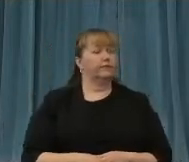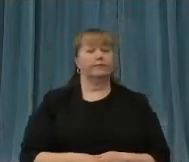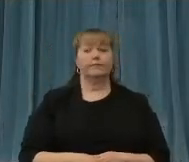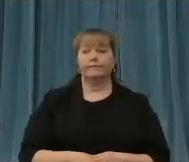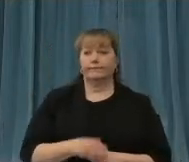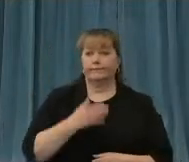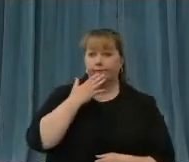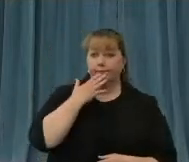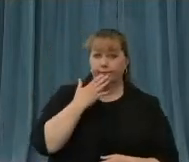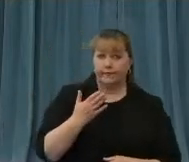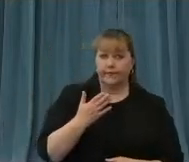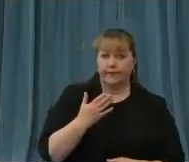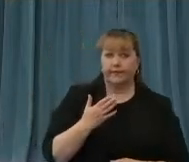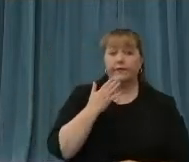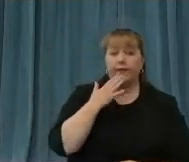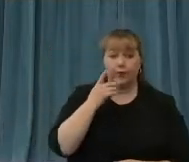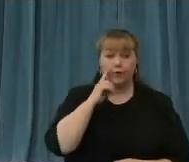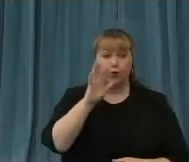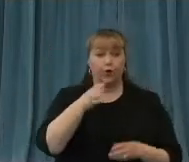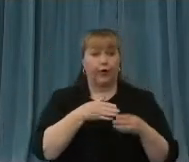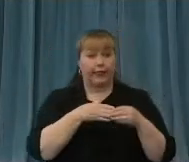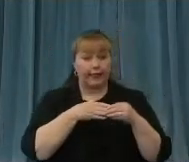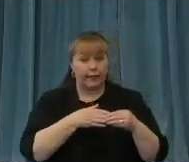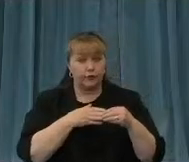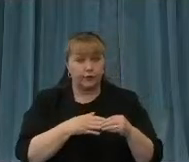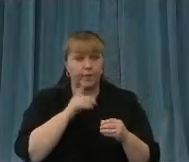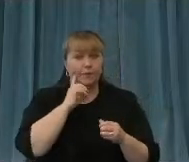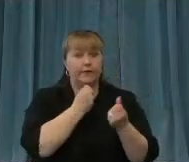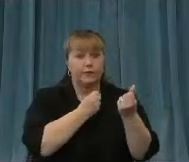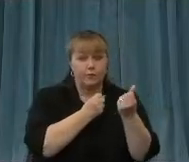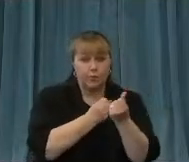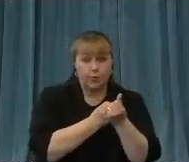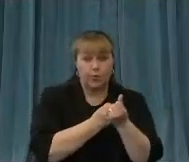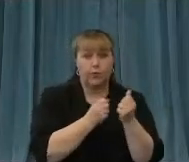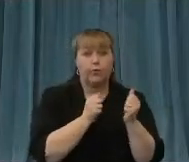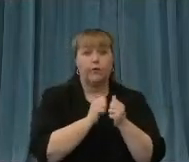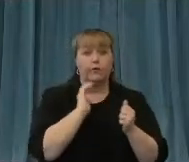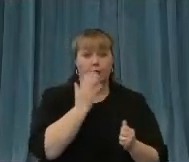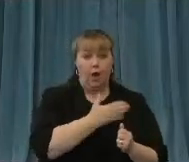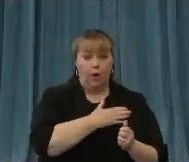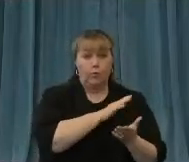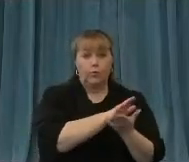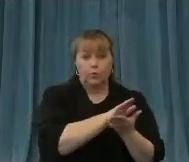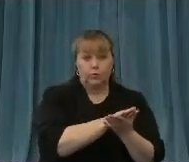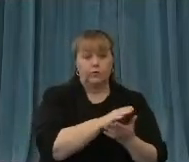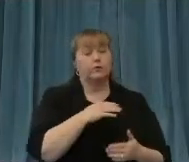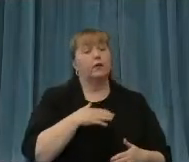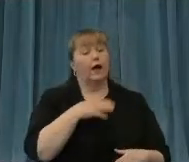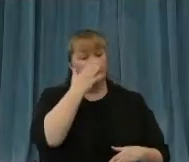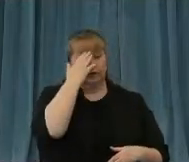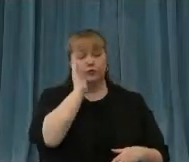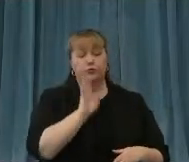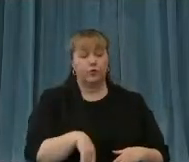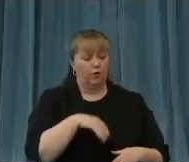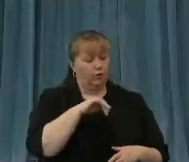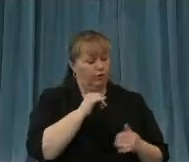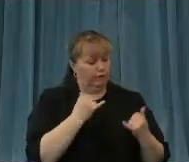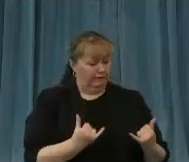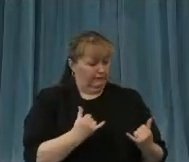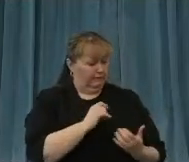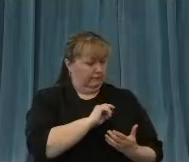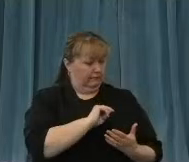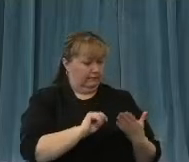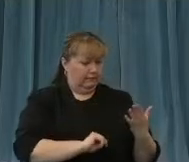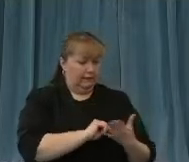Thank you, Governor, and thank you for your leadership and support of all of our schools. I know these are very difficult times for our students,